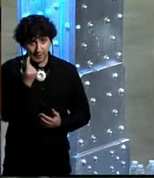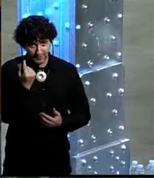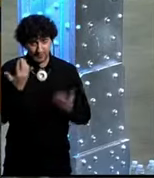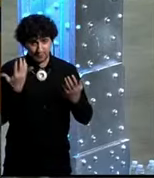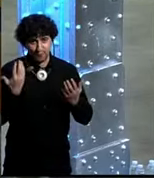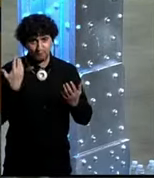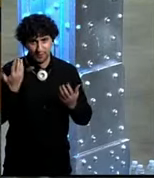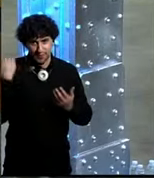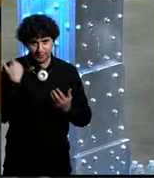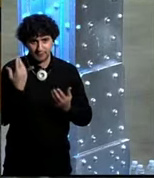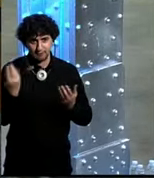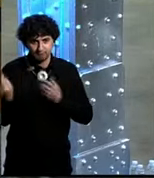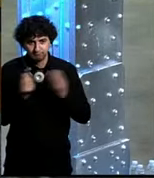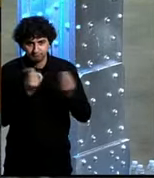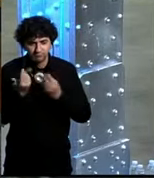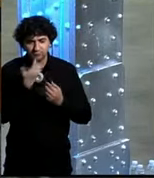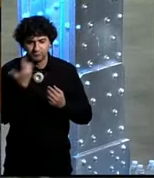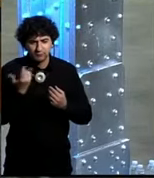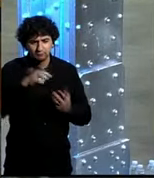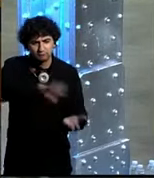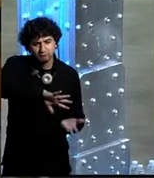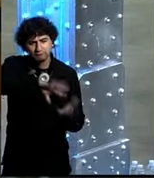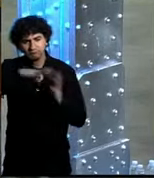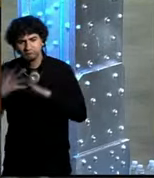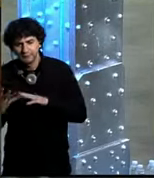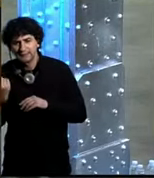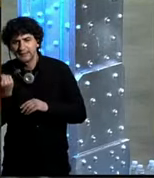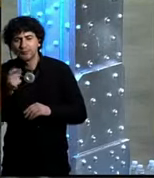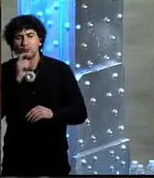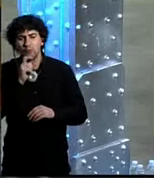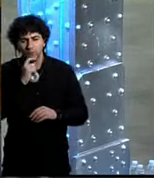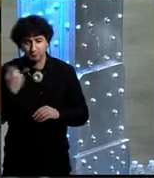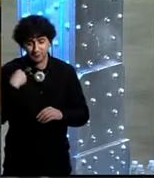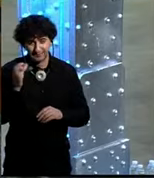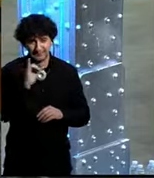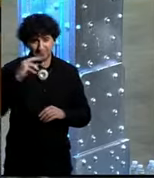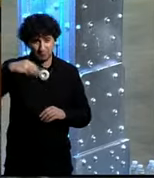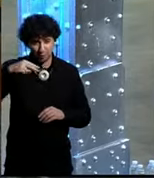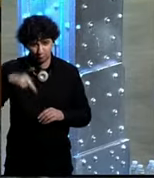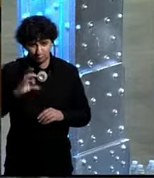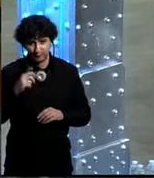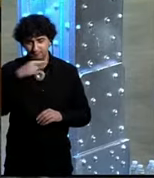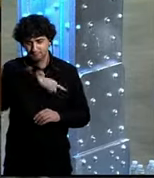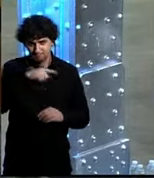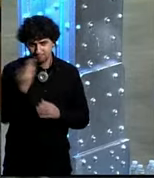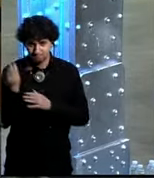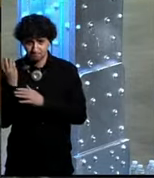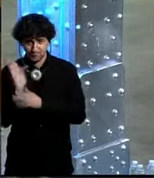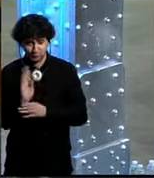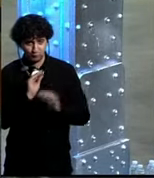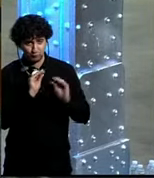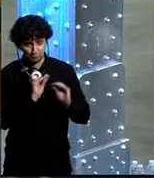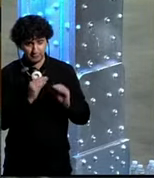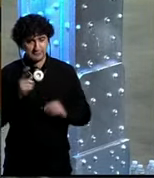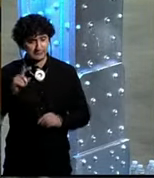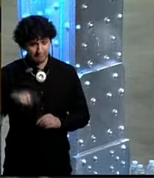in cash, in money, how to monetize transmedia, and after what Simmons